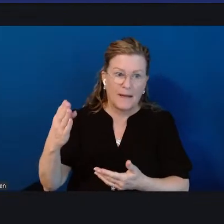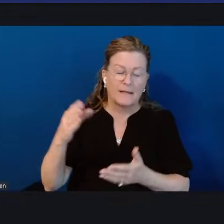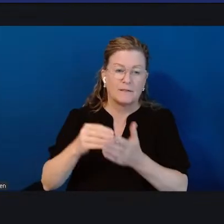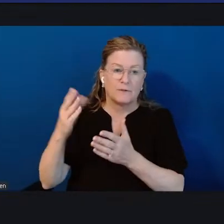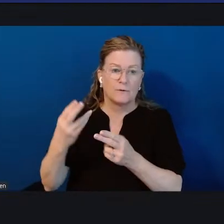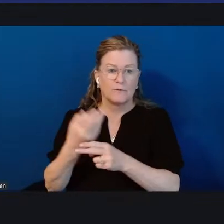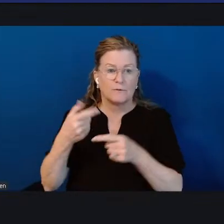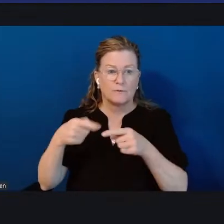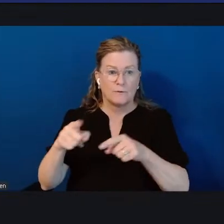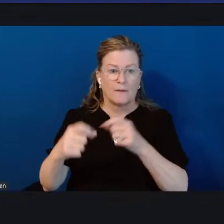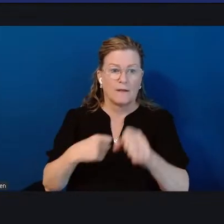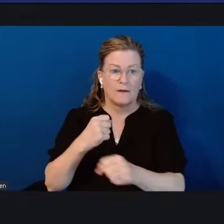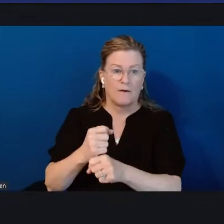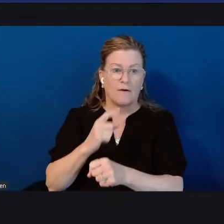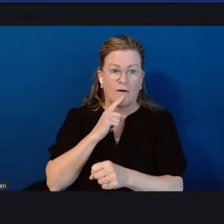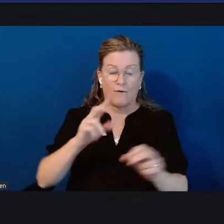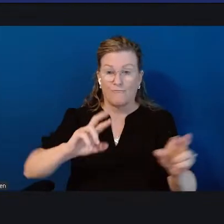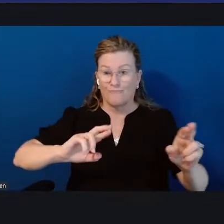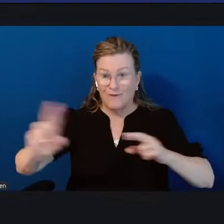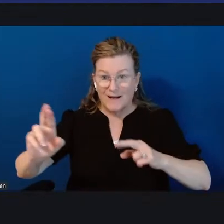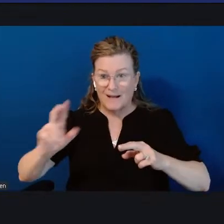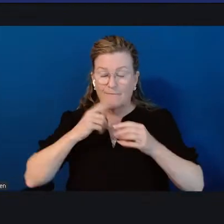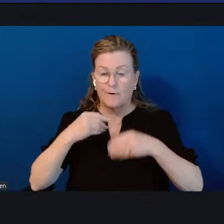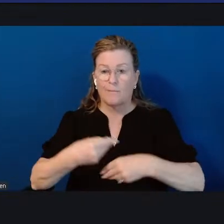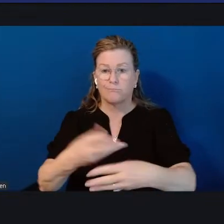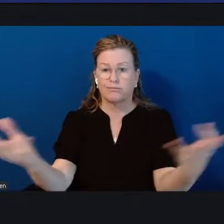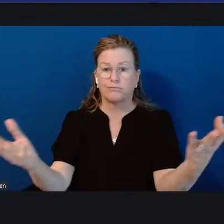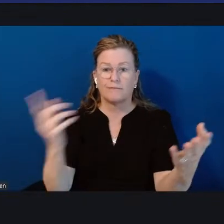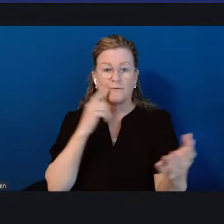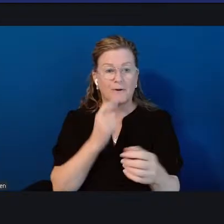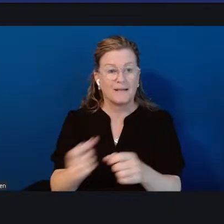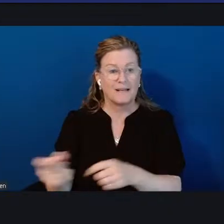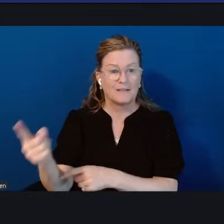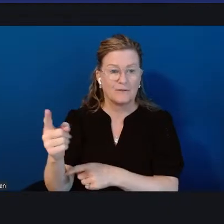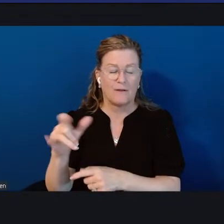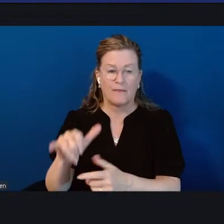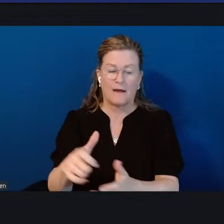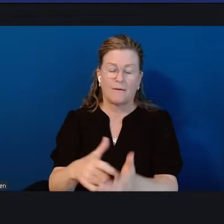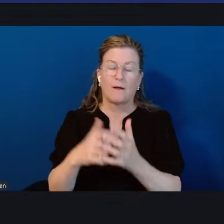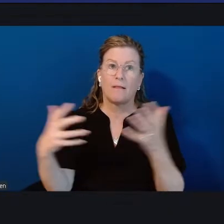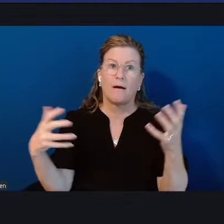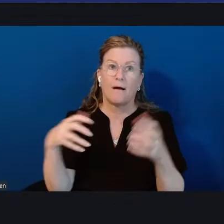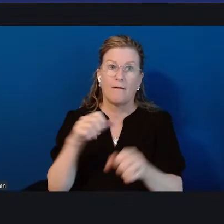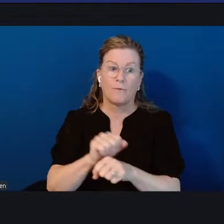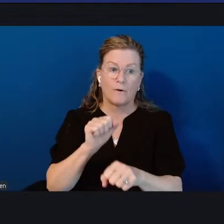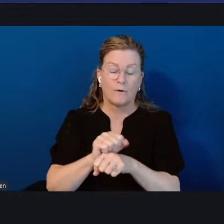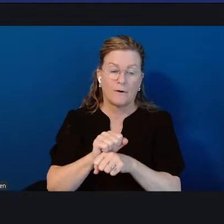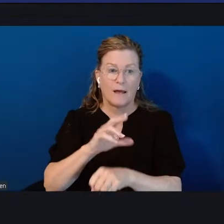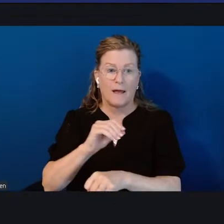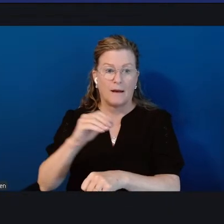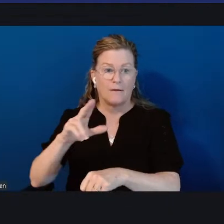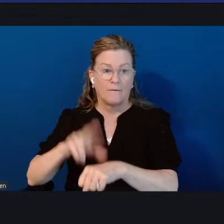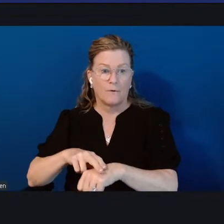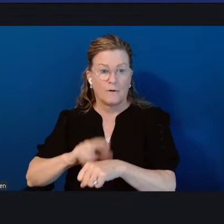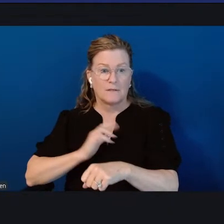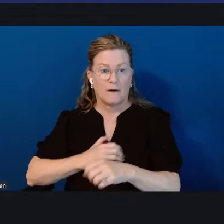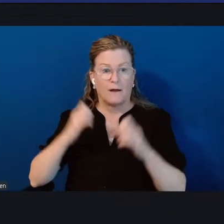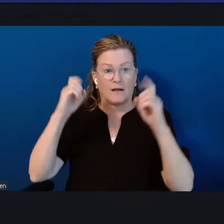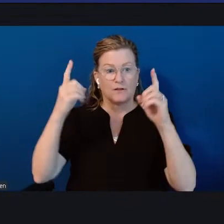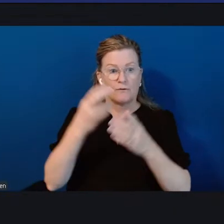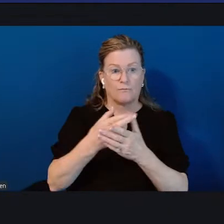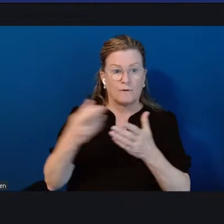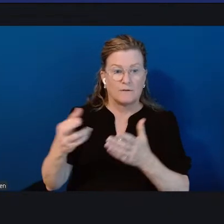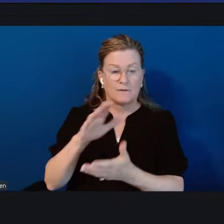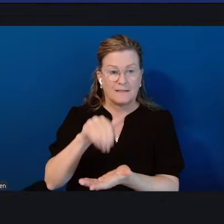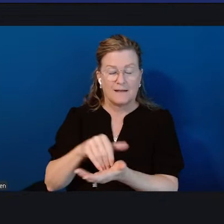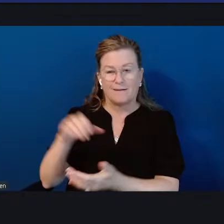the year are ready to be dispersed for next year, and that takes a great deal of work. And of course, our Educational Resource Center,